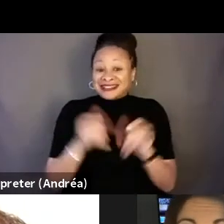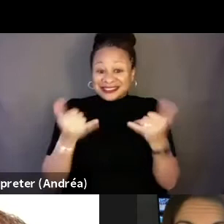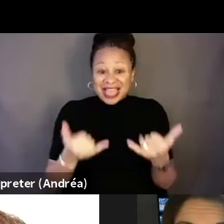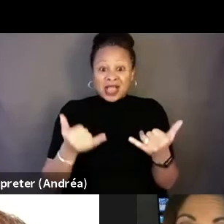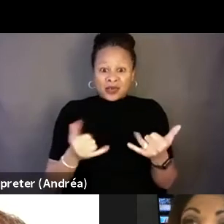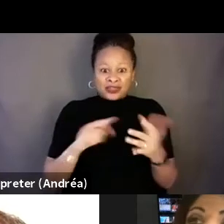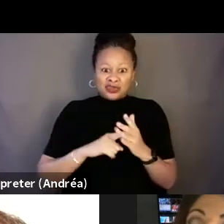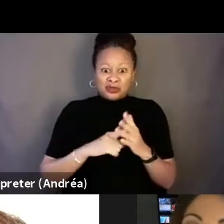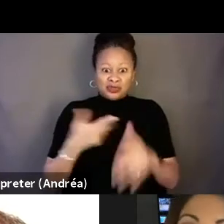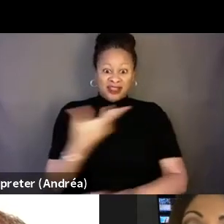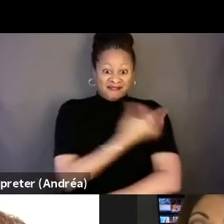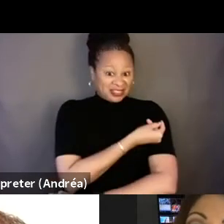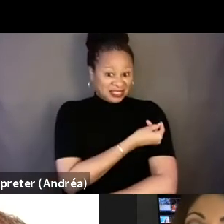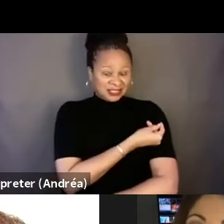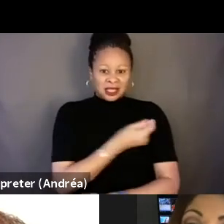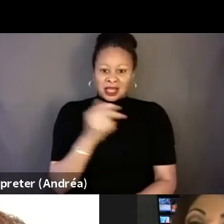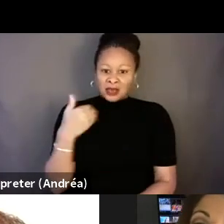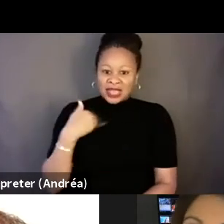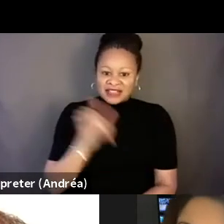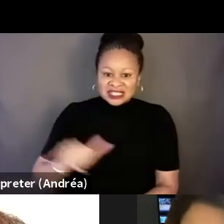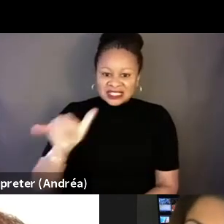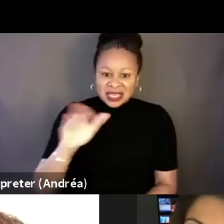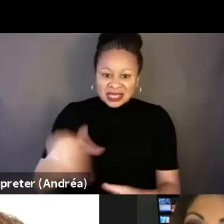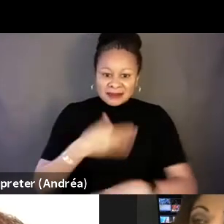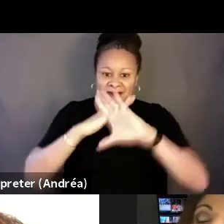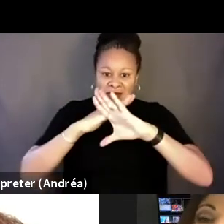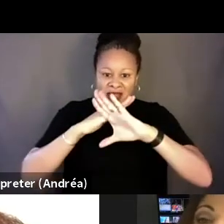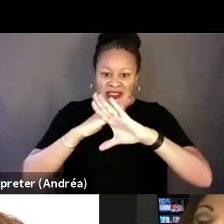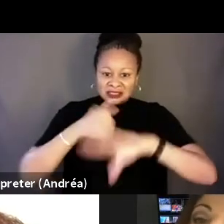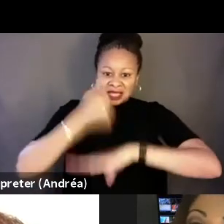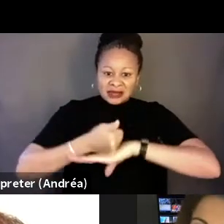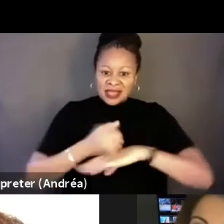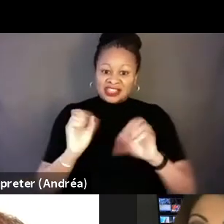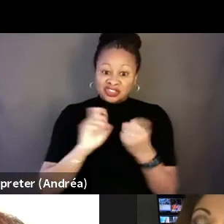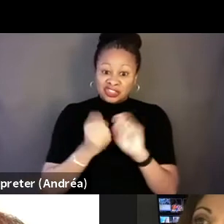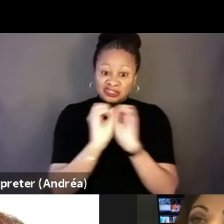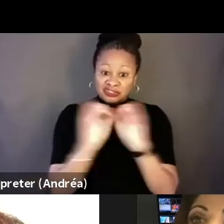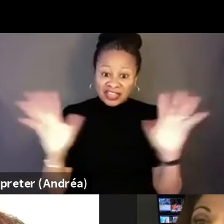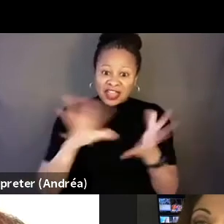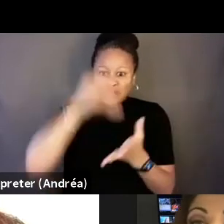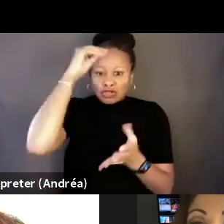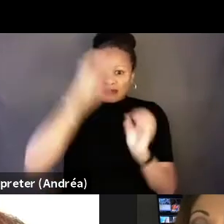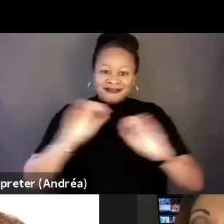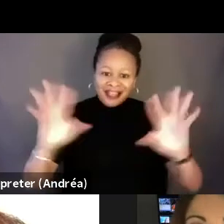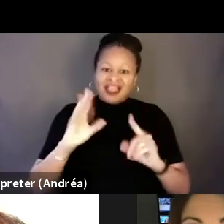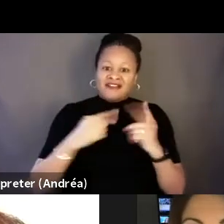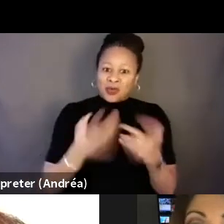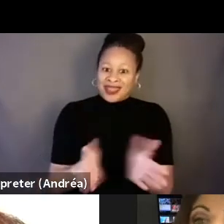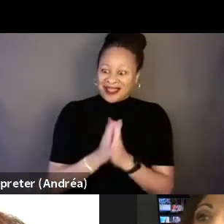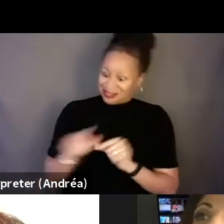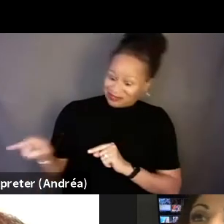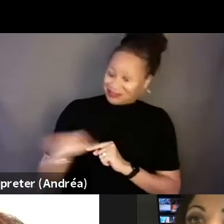this vaccine, we have the same exact barriers in place. We have changed nothing from the time that we were asking them to get